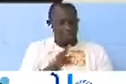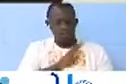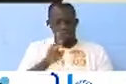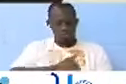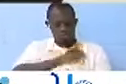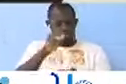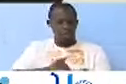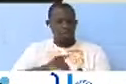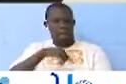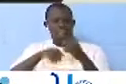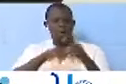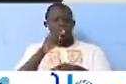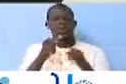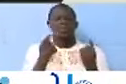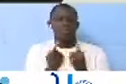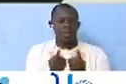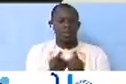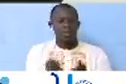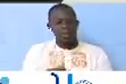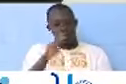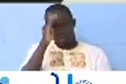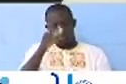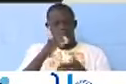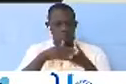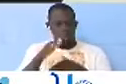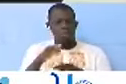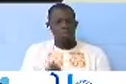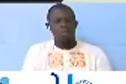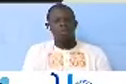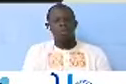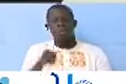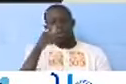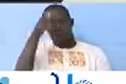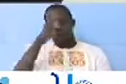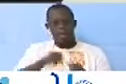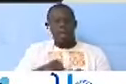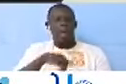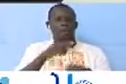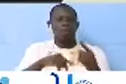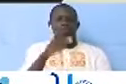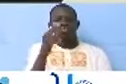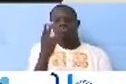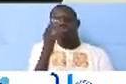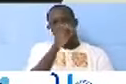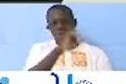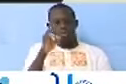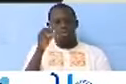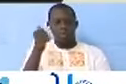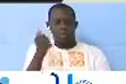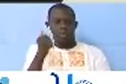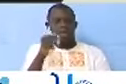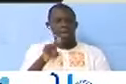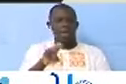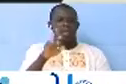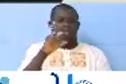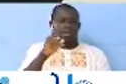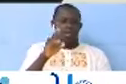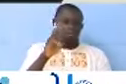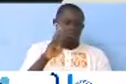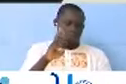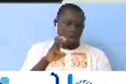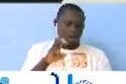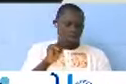Okay, thank you very much. I would just like to move on to the 2006 Nurcham abortive coup. Silam